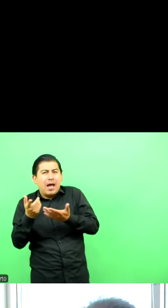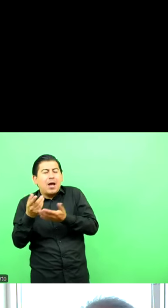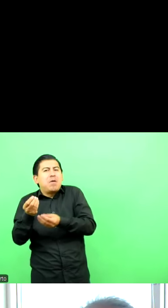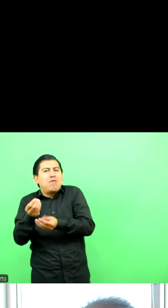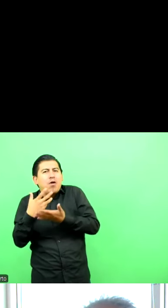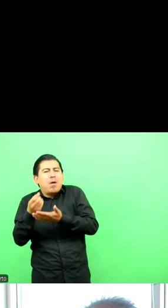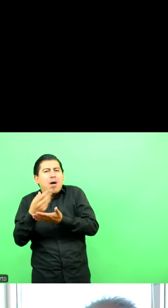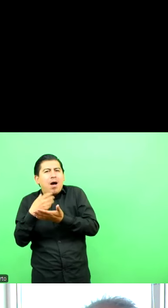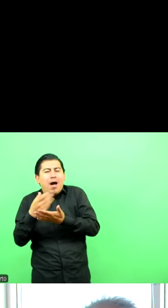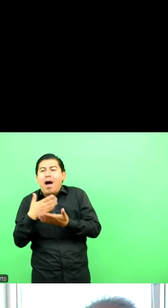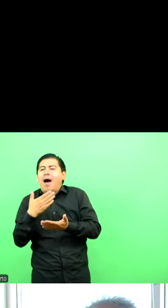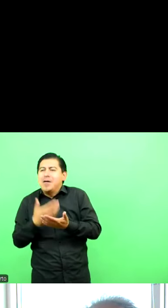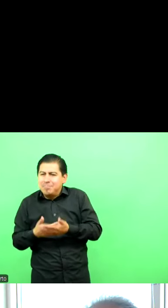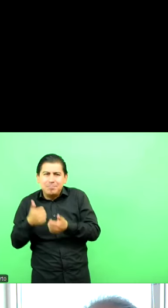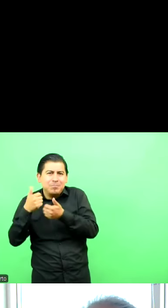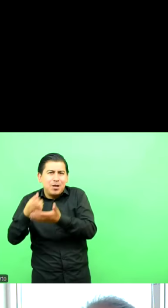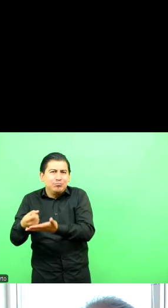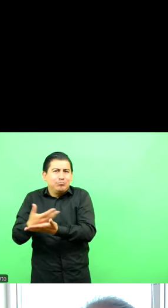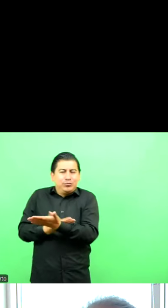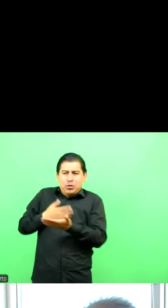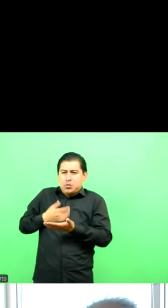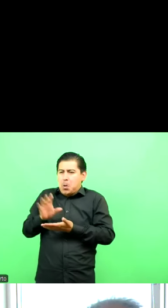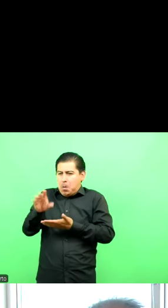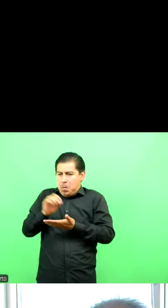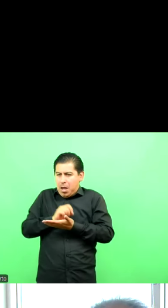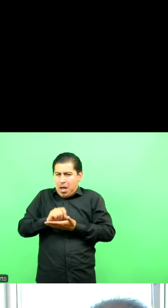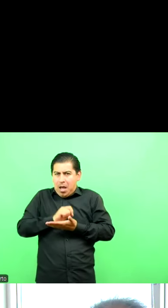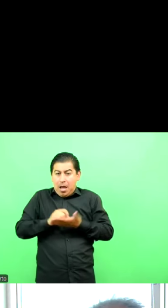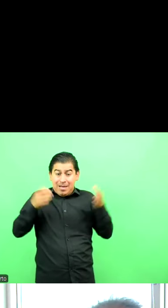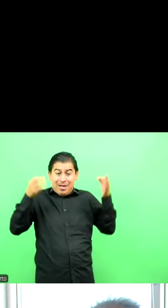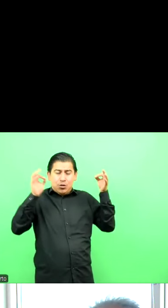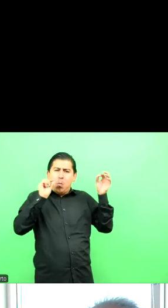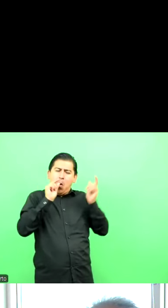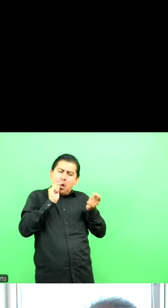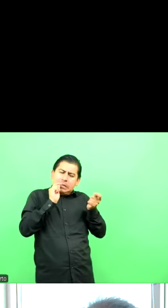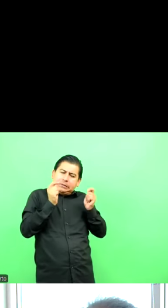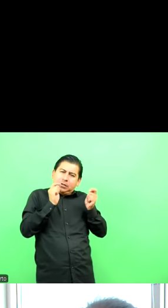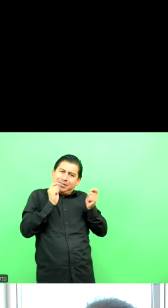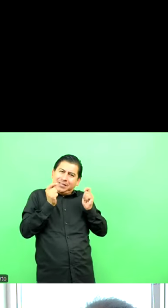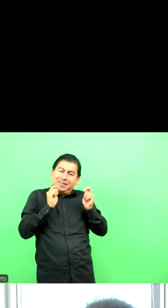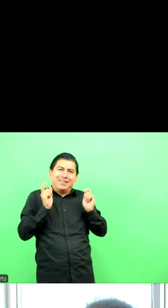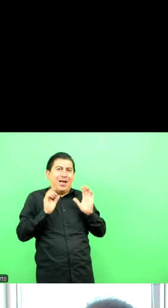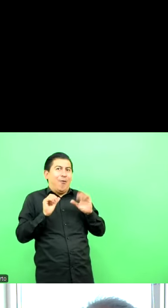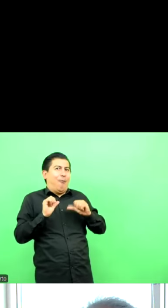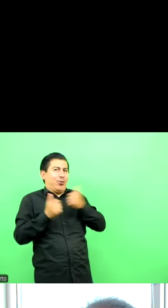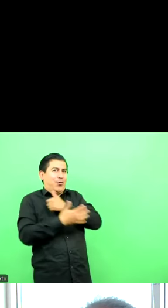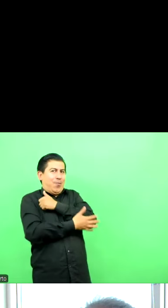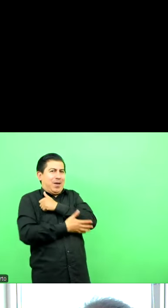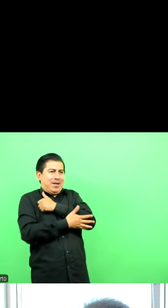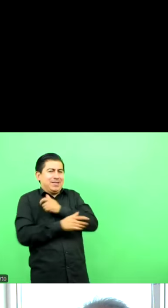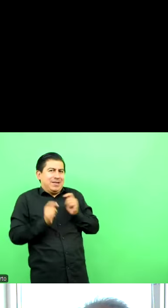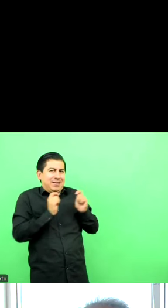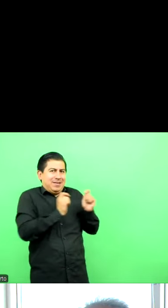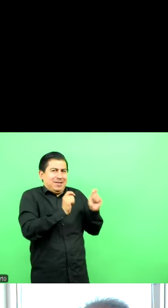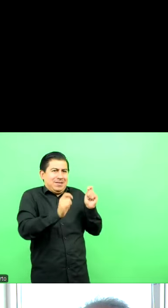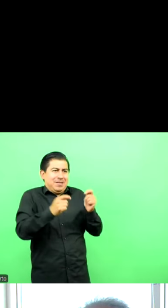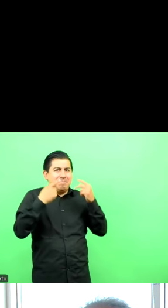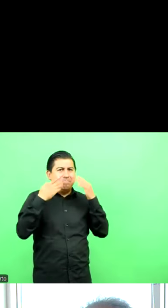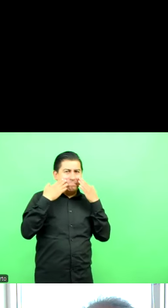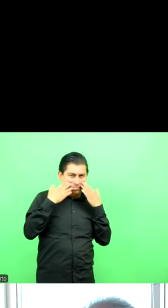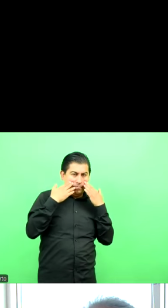resilient and inclusive cities need a strong and accessible and prepared health system, and hospitals